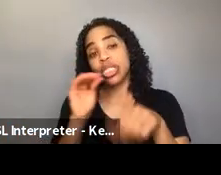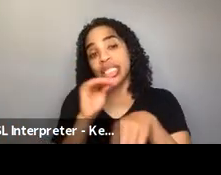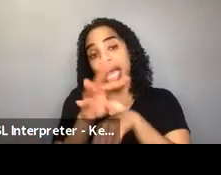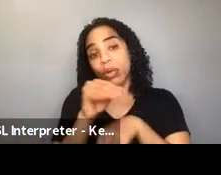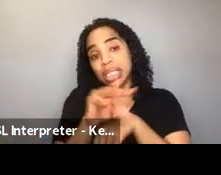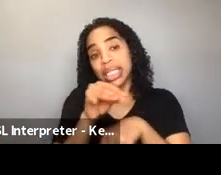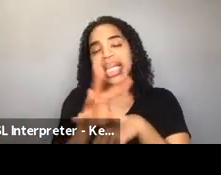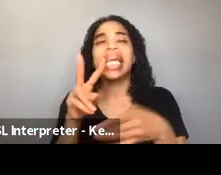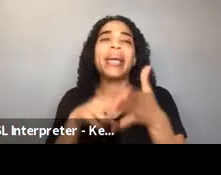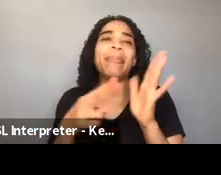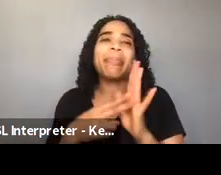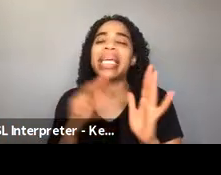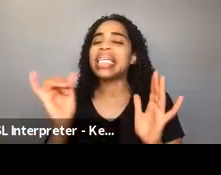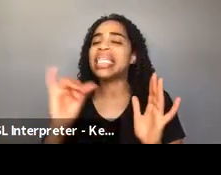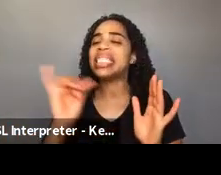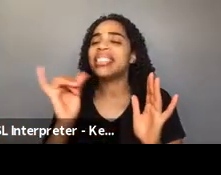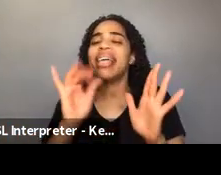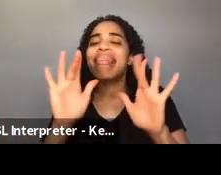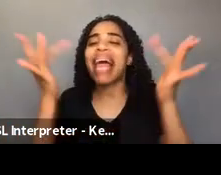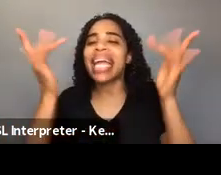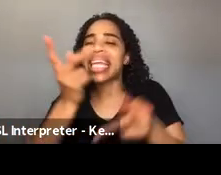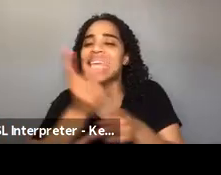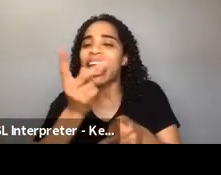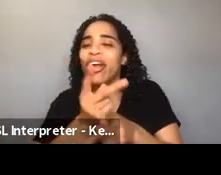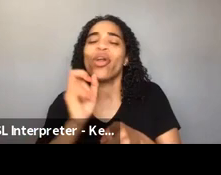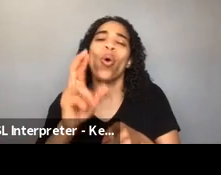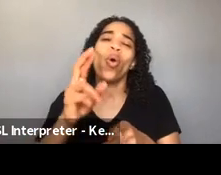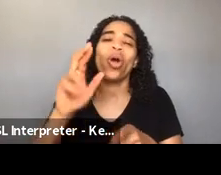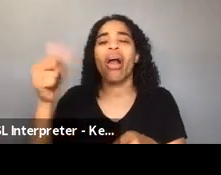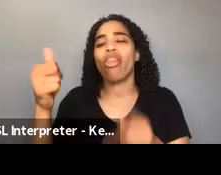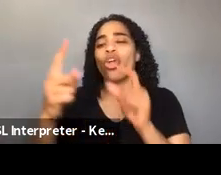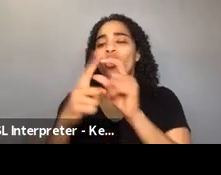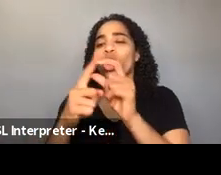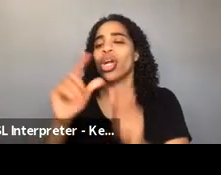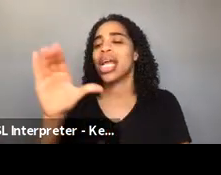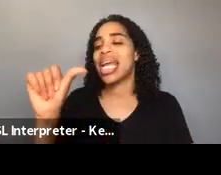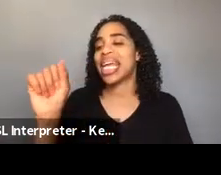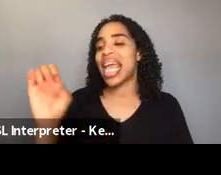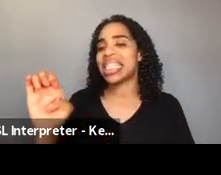basically a form of light care or case management.